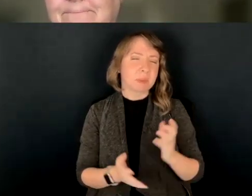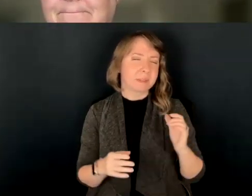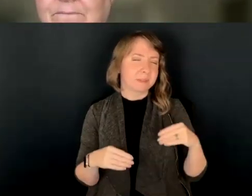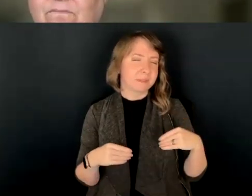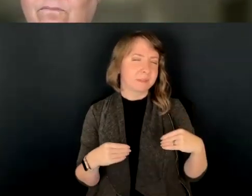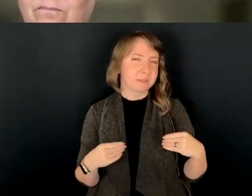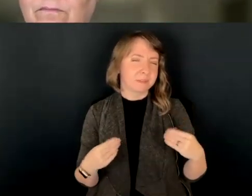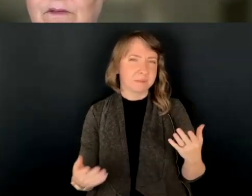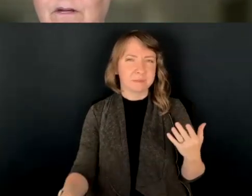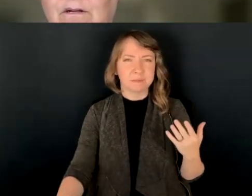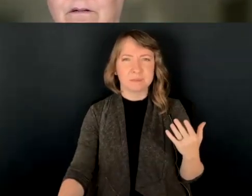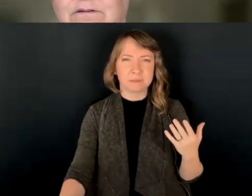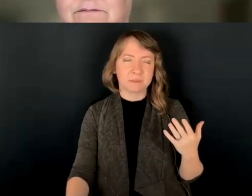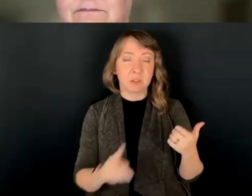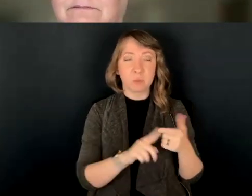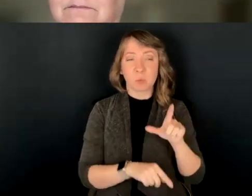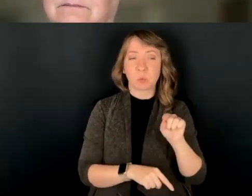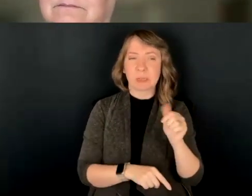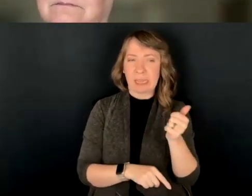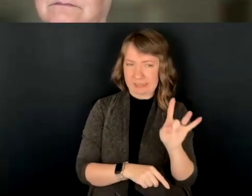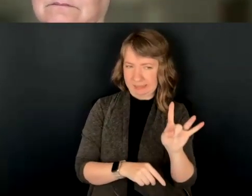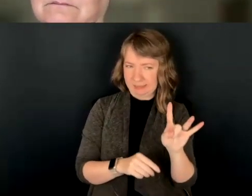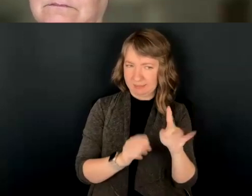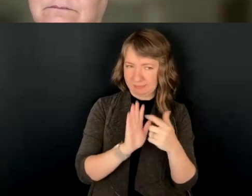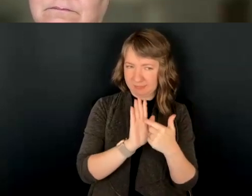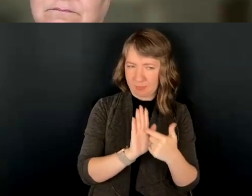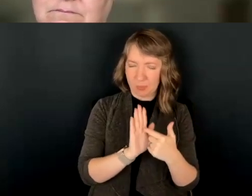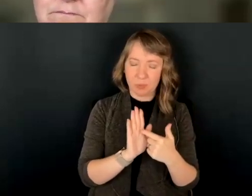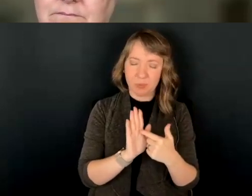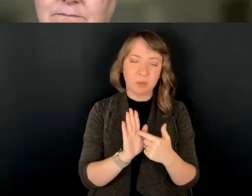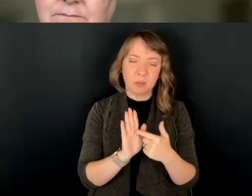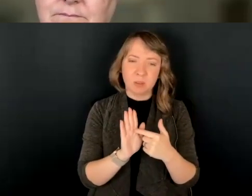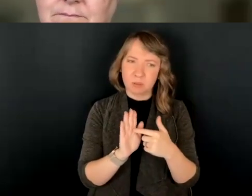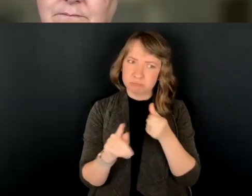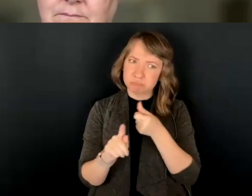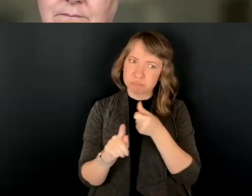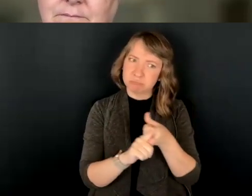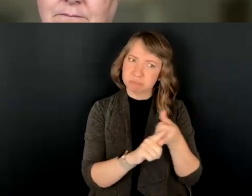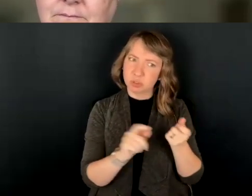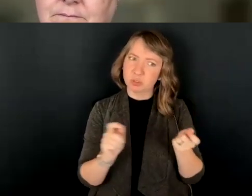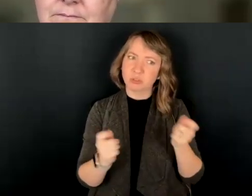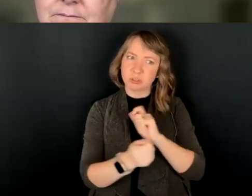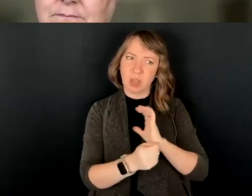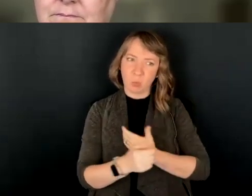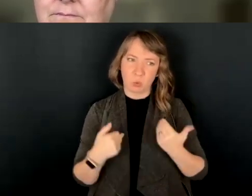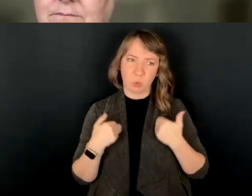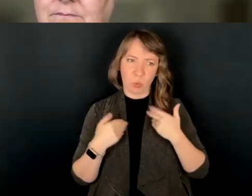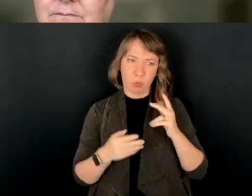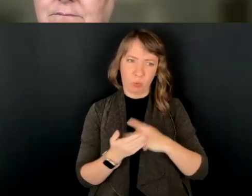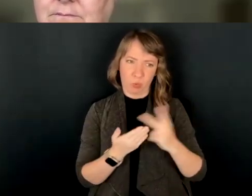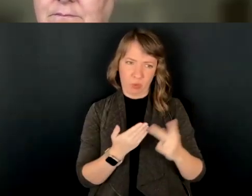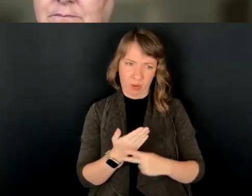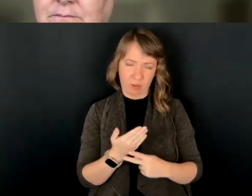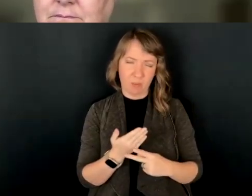of 2018 when some big changes happened to our youth program. So just